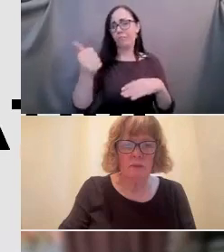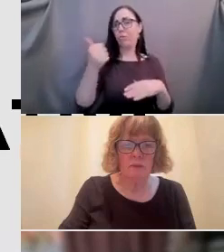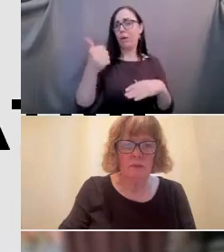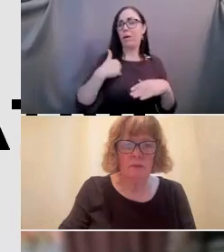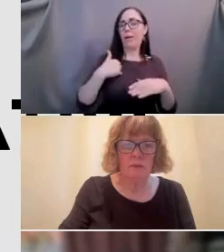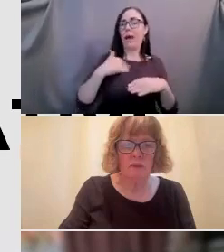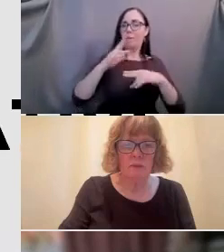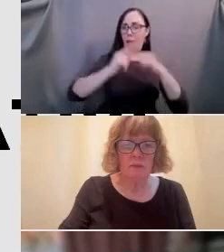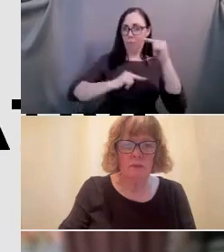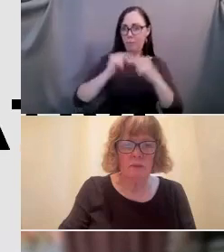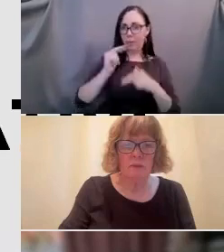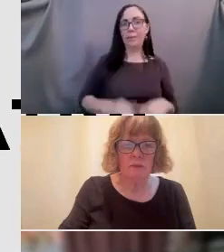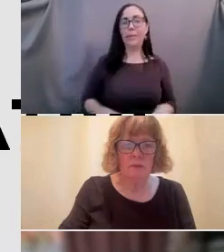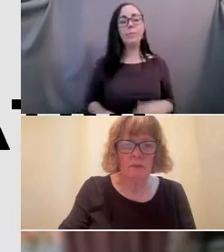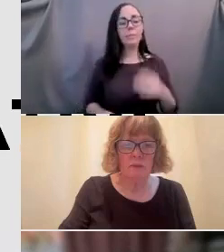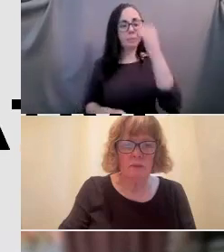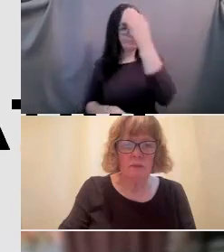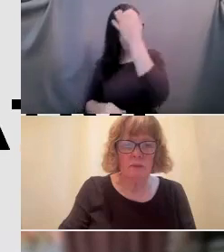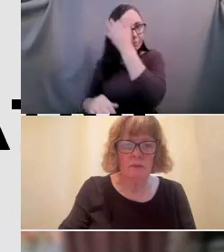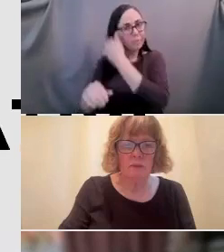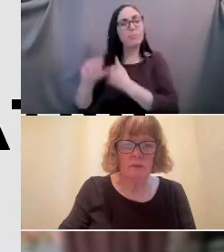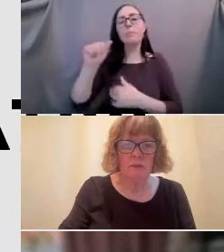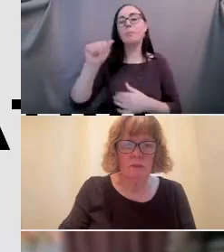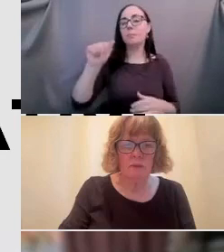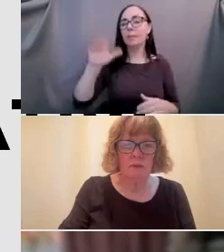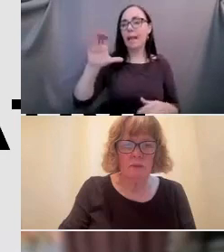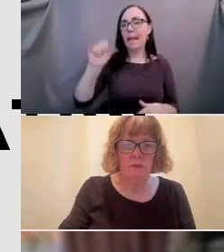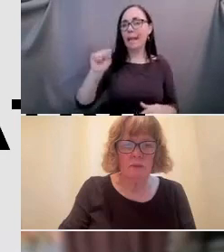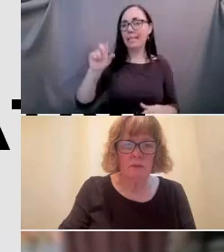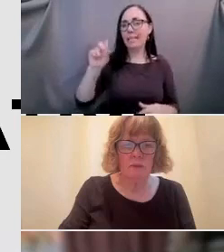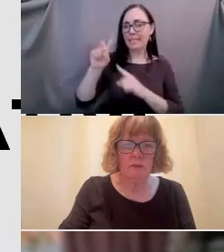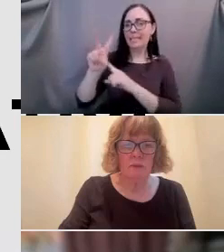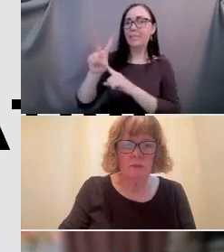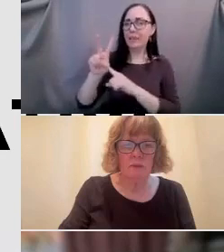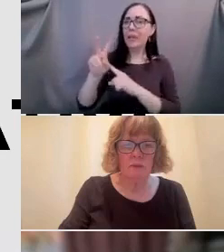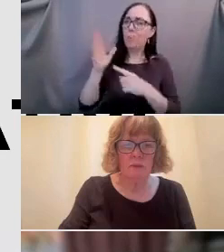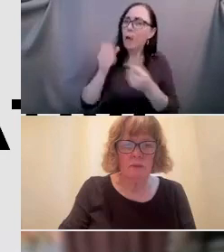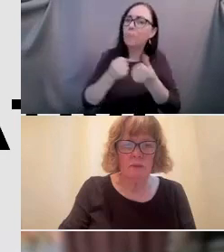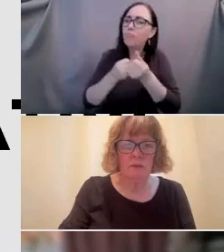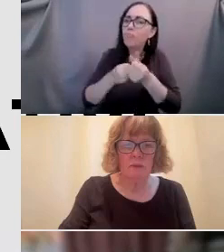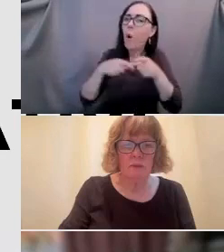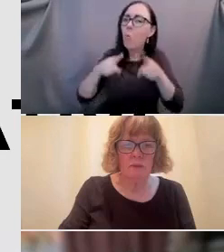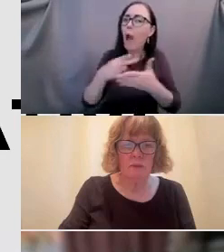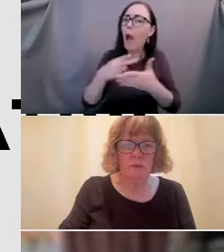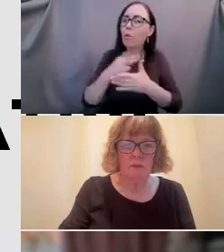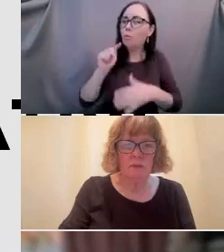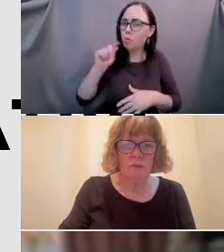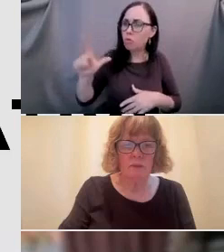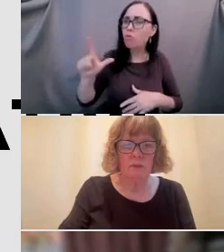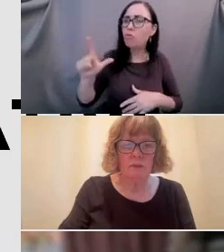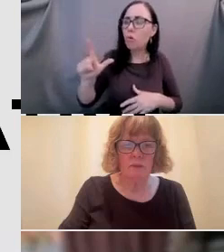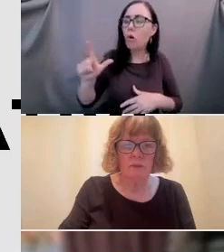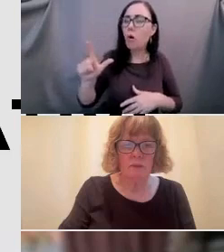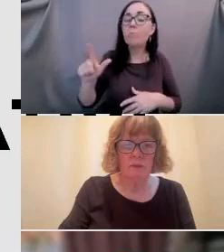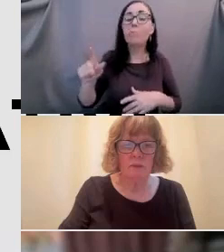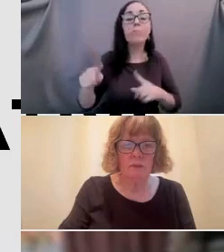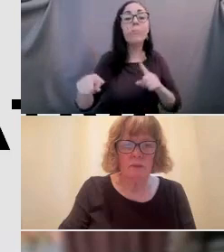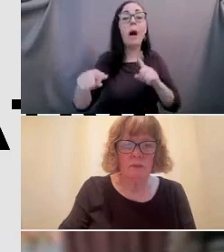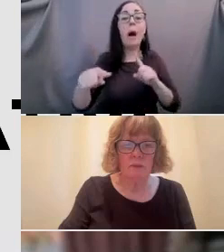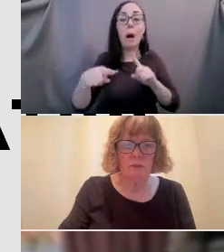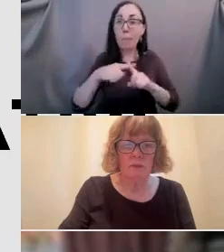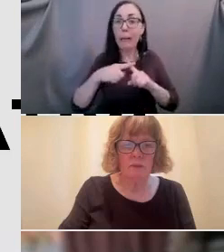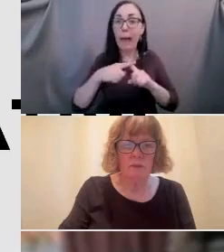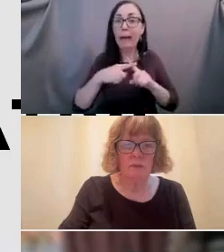ACESDV will provide support to you as you use this tool. And in the future, funding may be available to help improve your